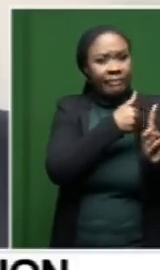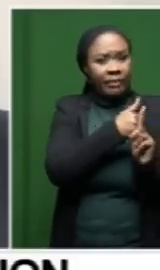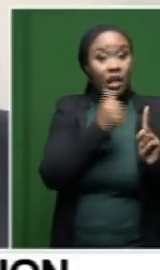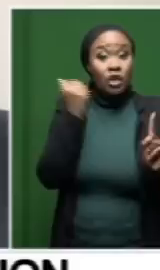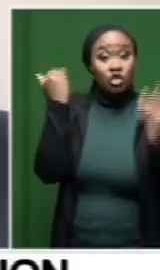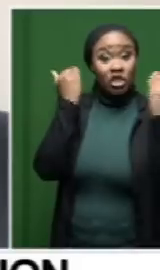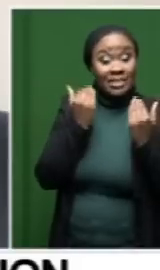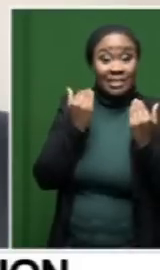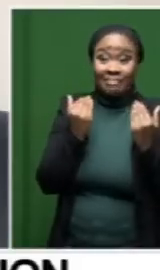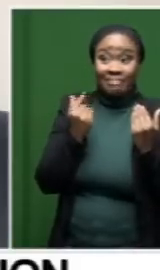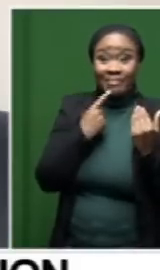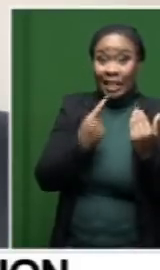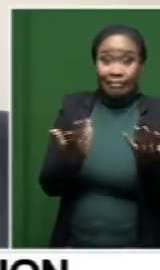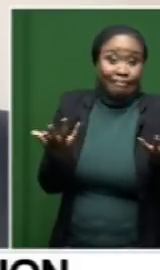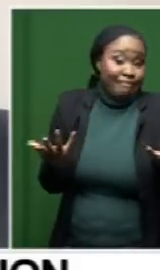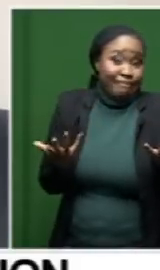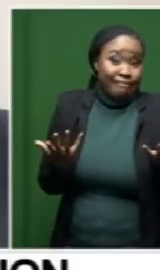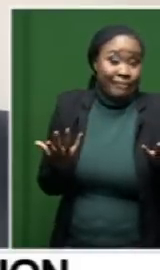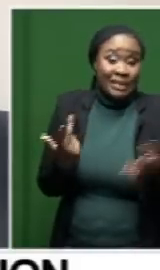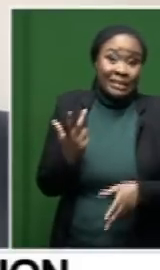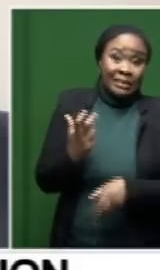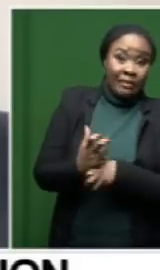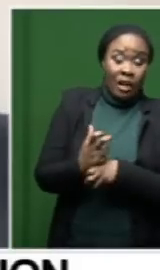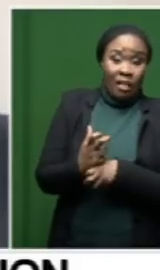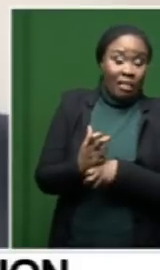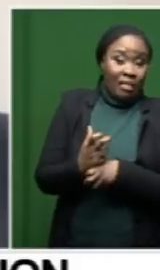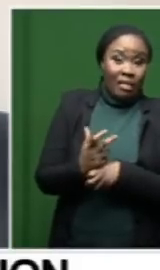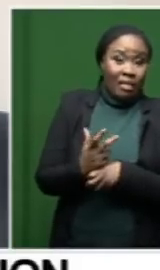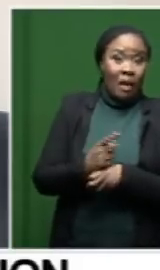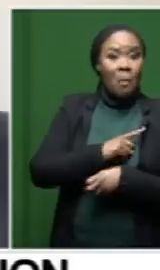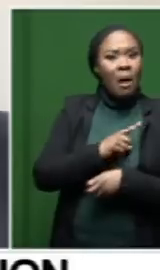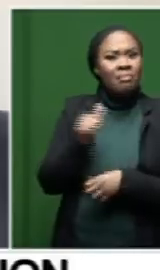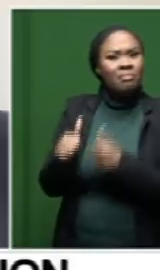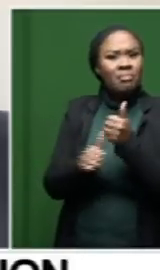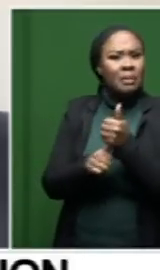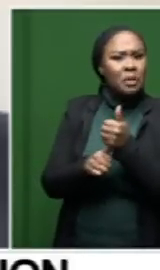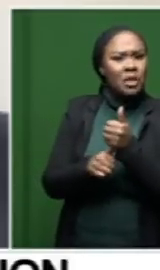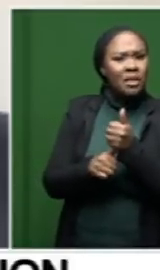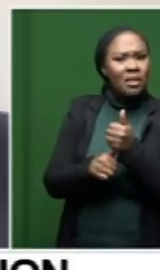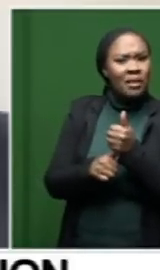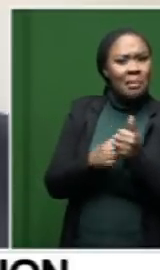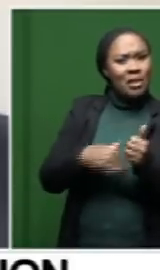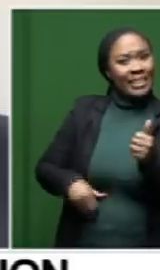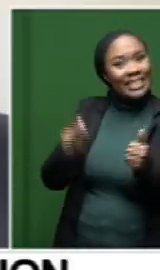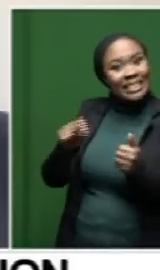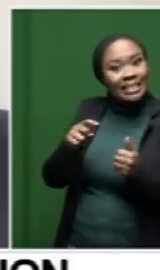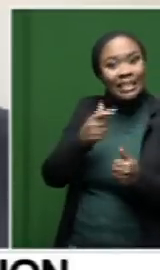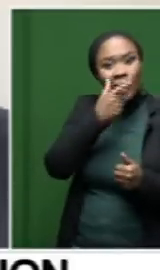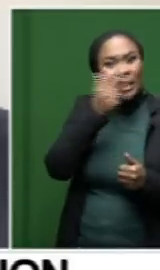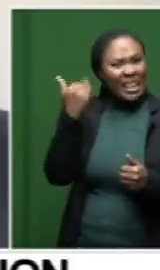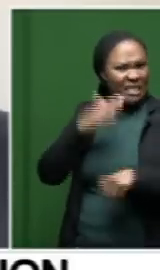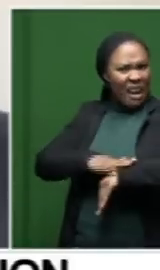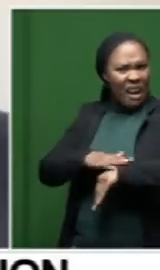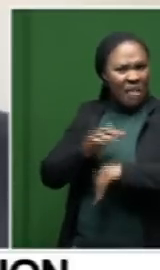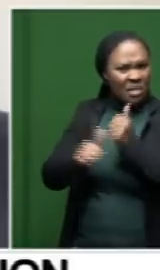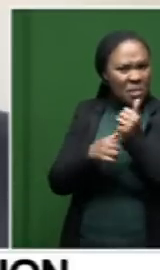Justice Zondo saying that it's very hard to believe that the Deputy President at the time was completely unaware of this,